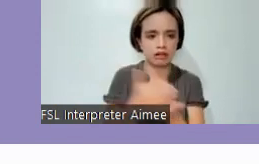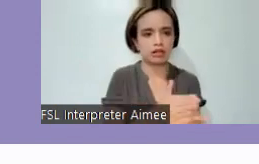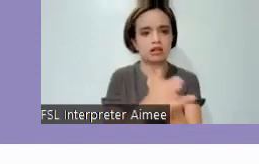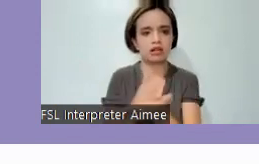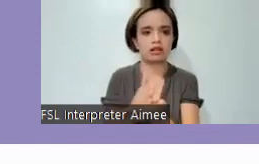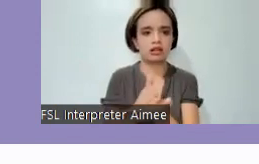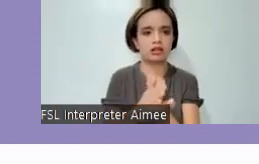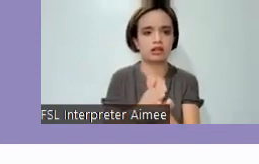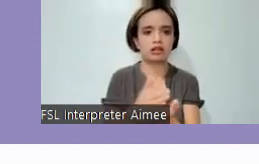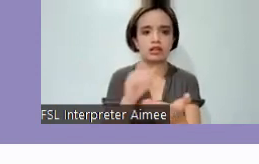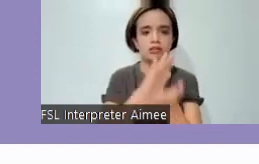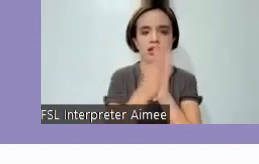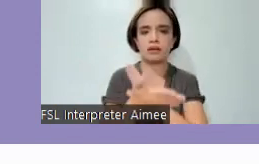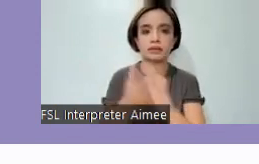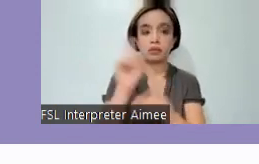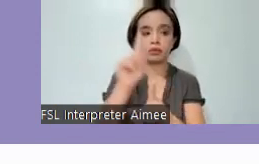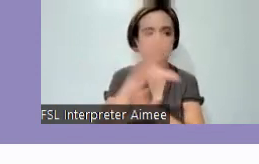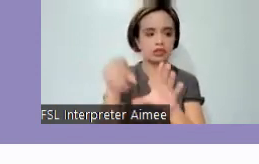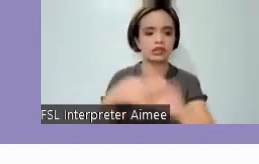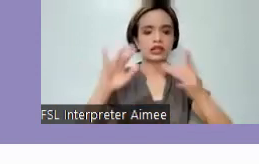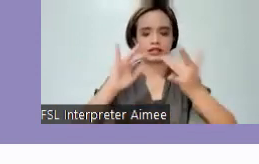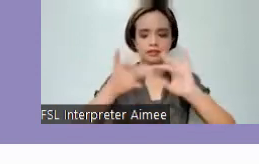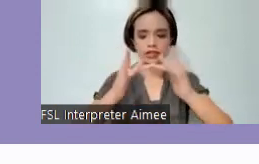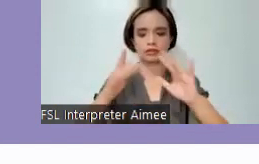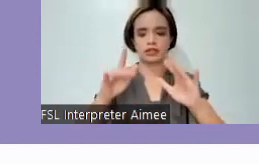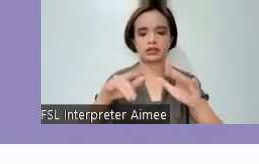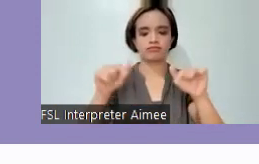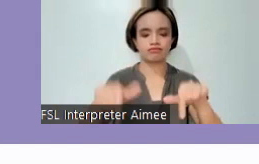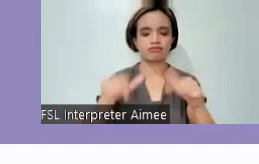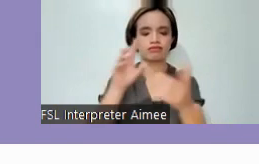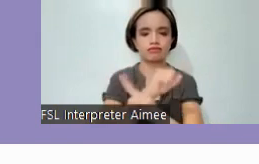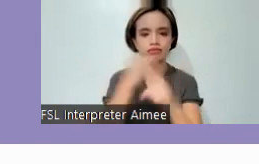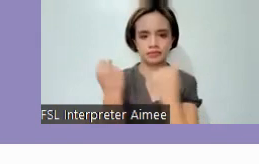has fundamentally become part of our online environment.